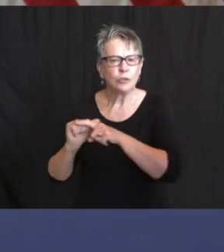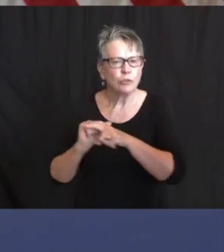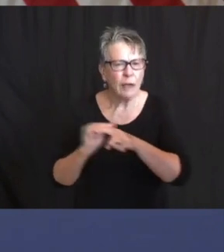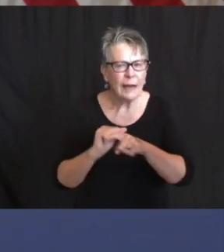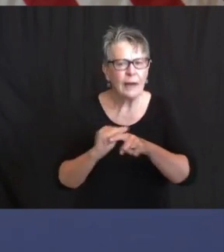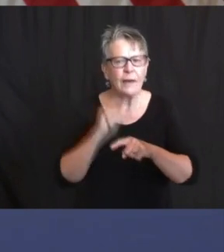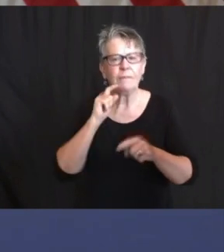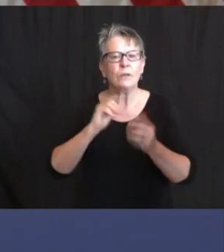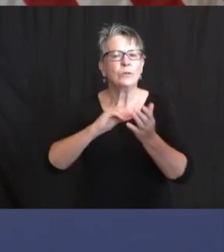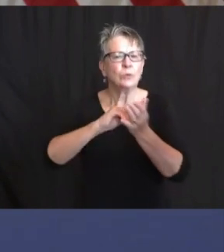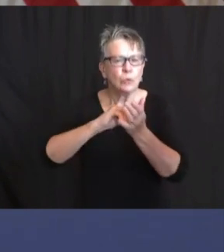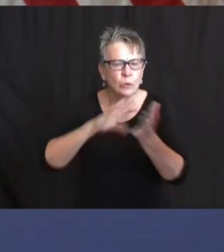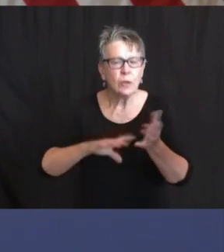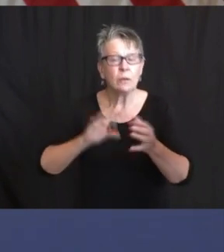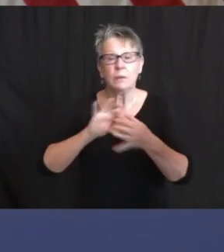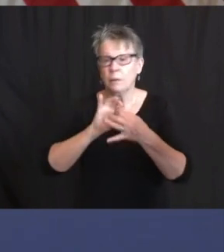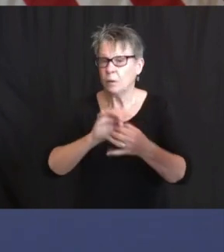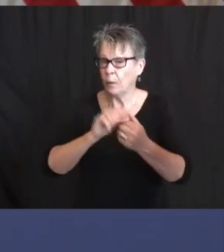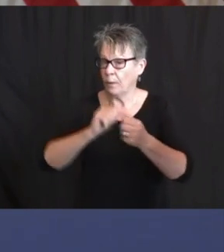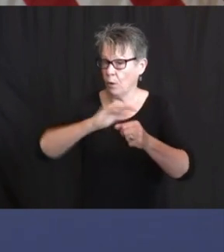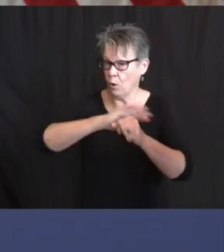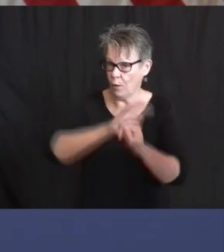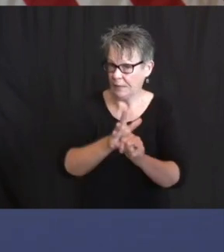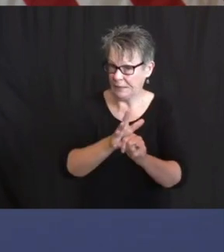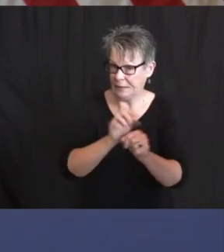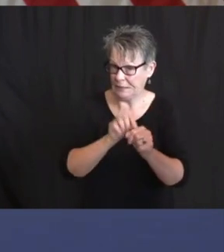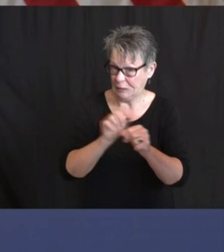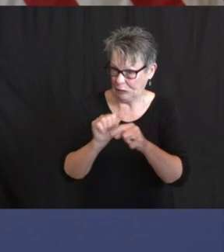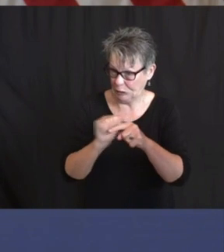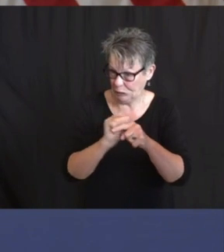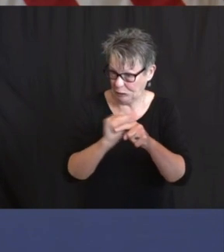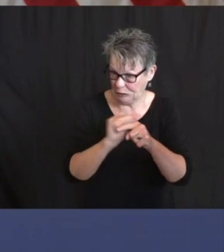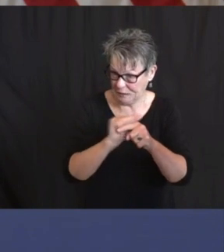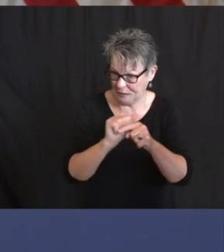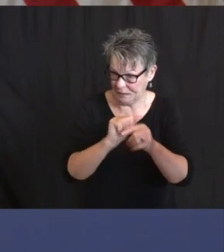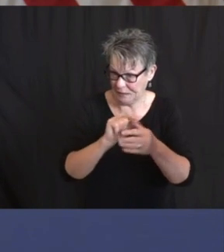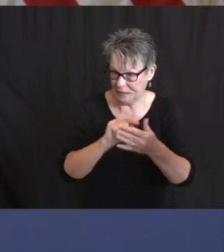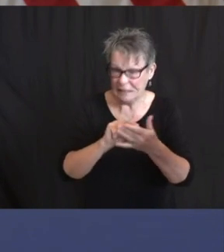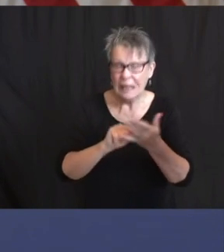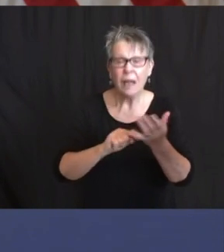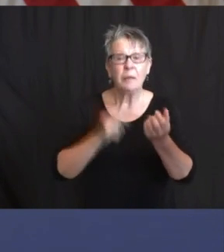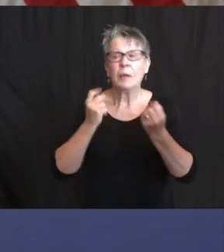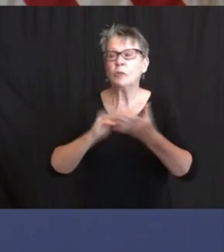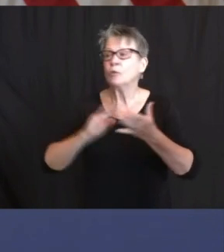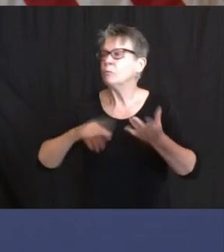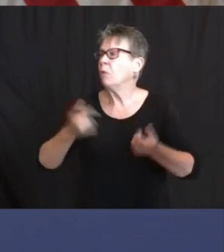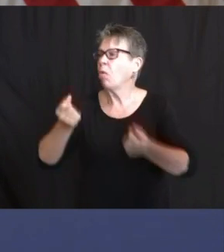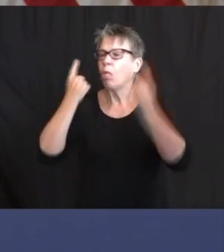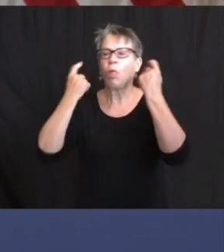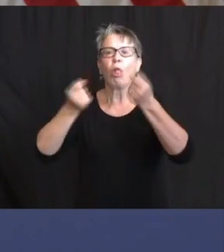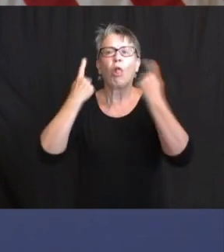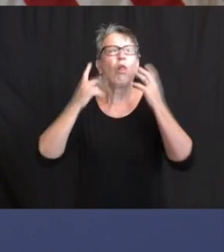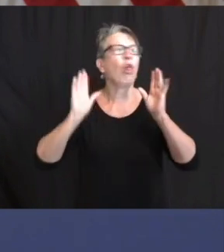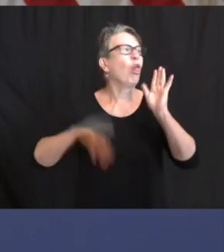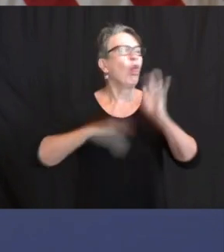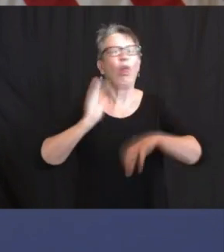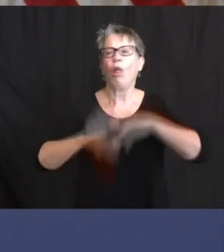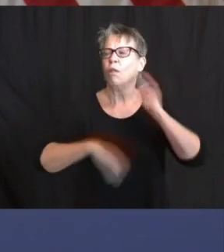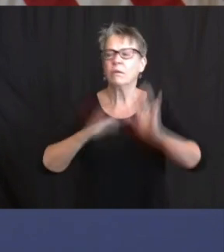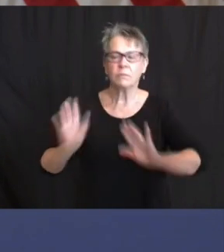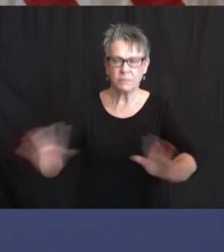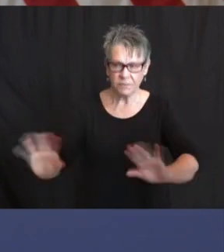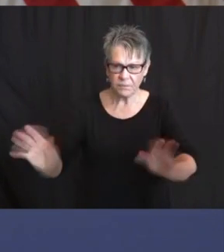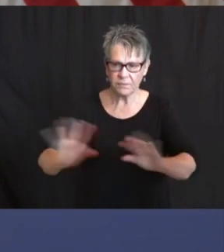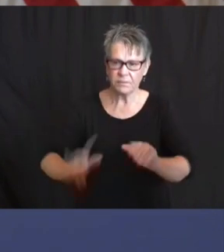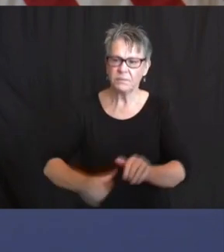this is important, they won't be inclined to do the things. Another important piece that I would emphasize is that no student